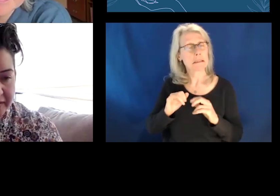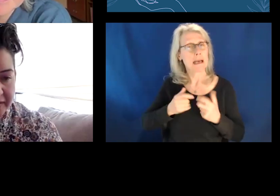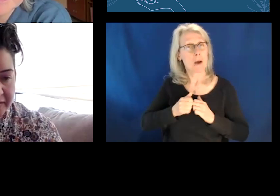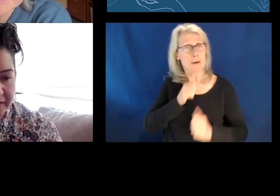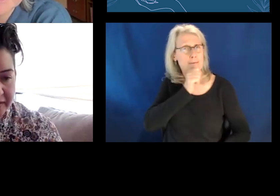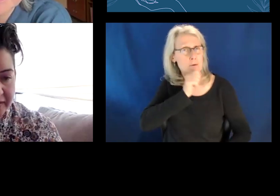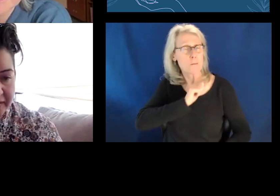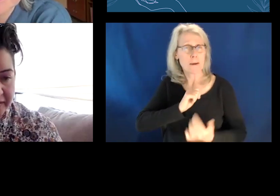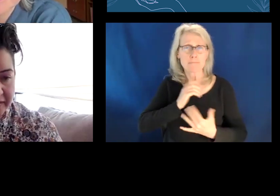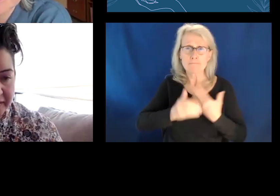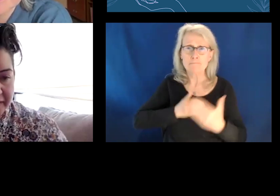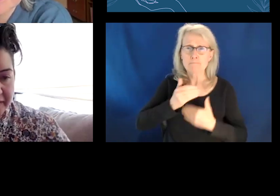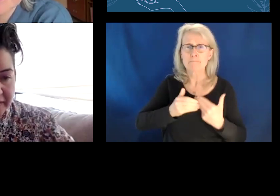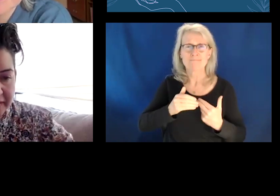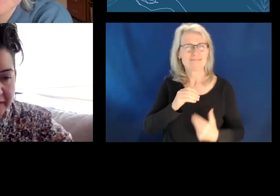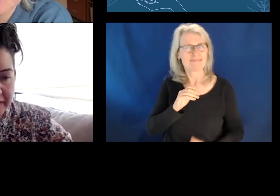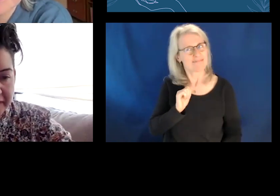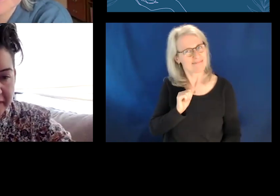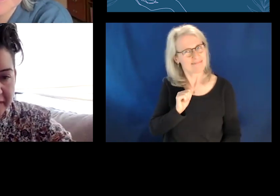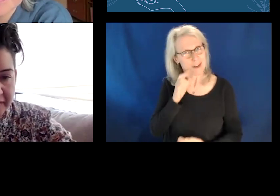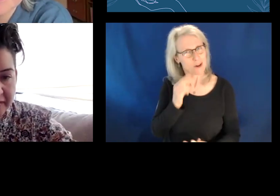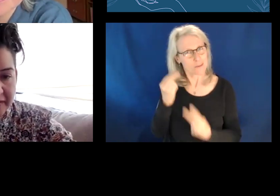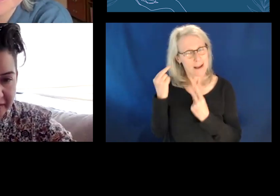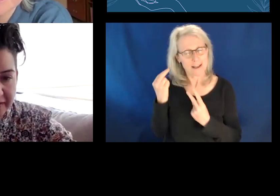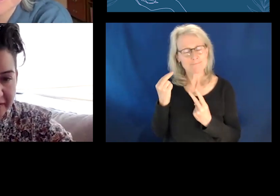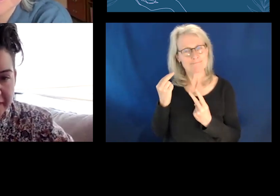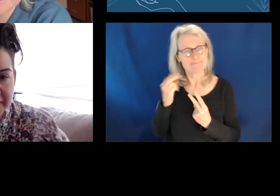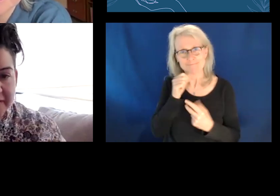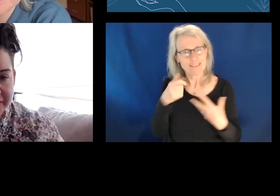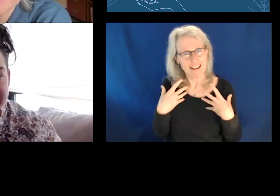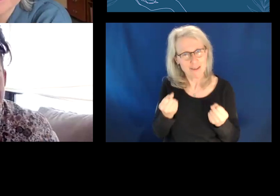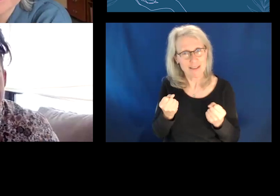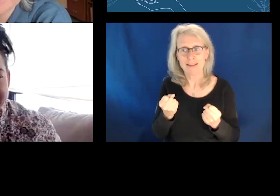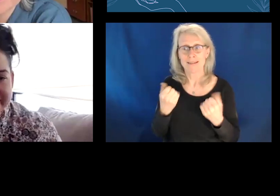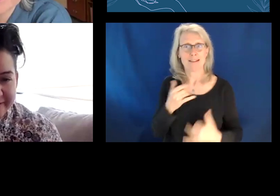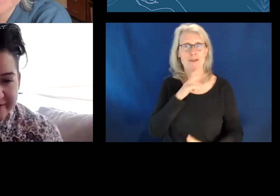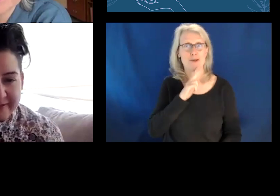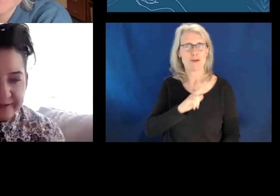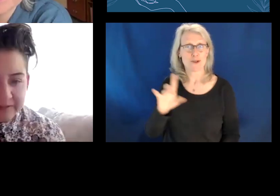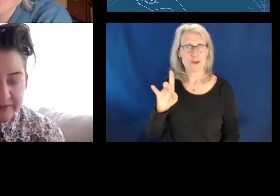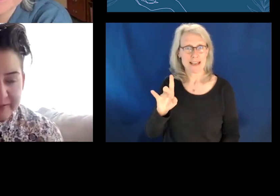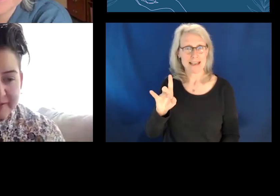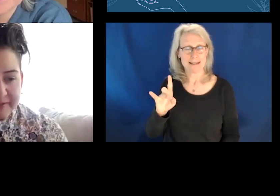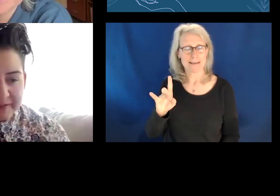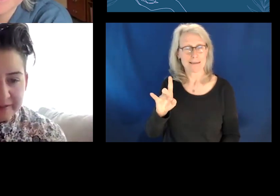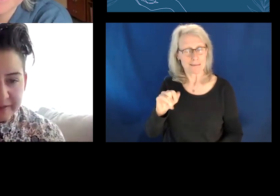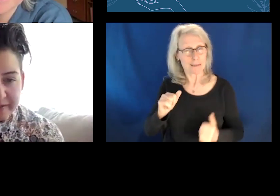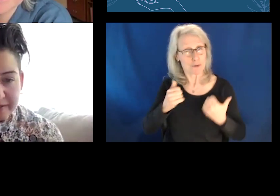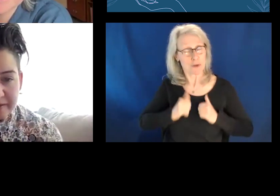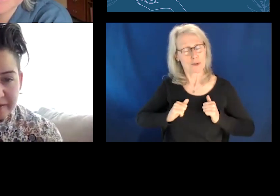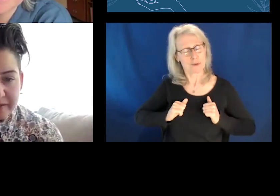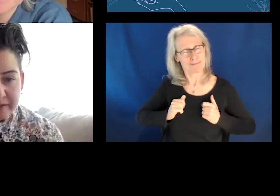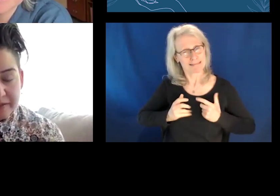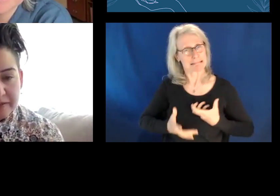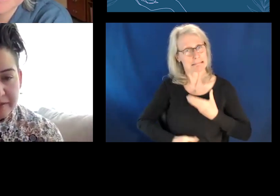I approaching 38, now I'm working on finding healthier ways,